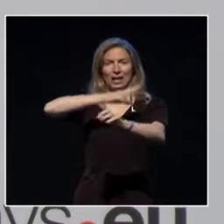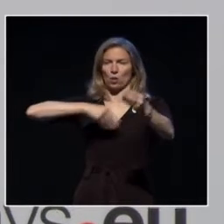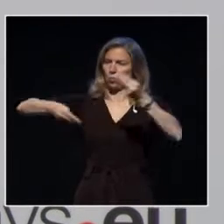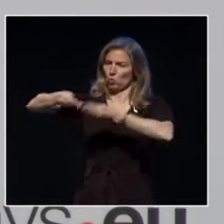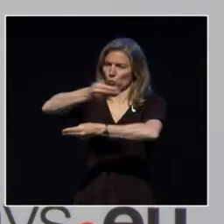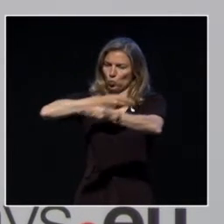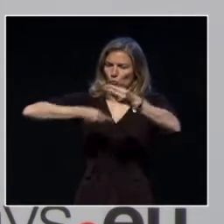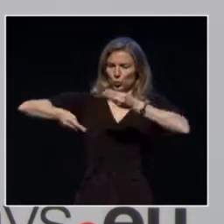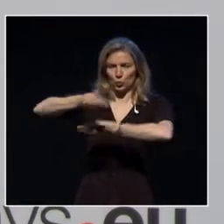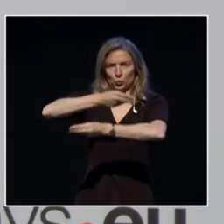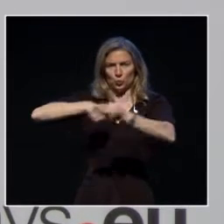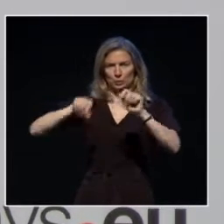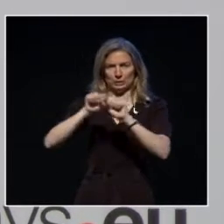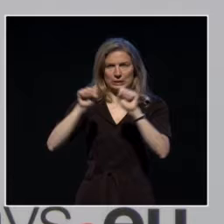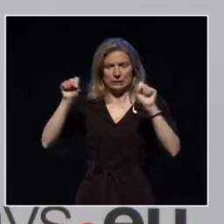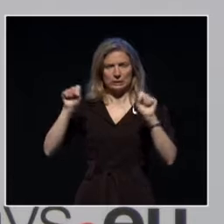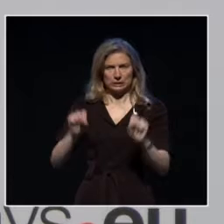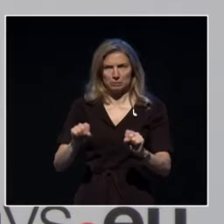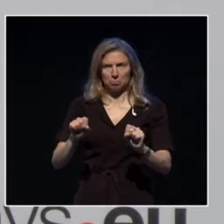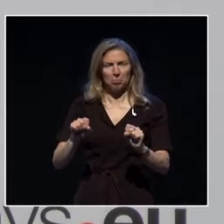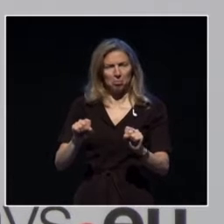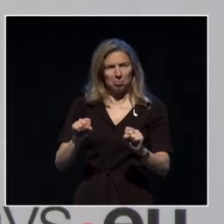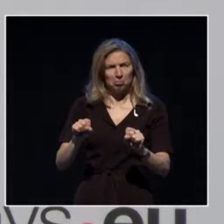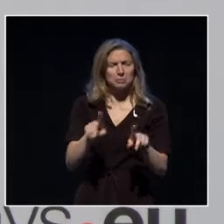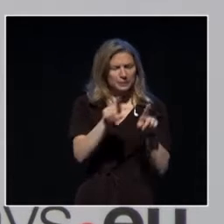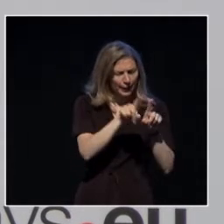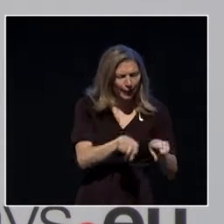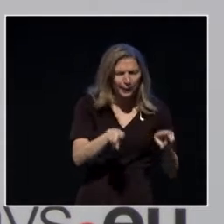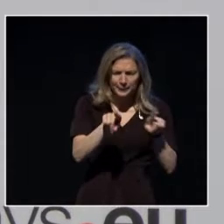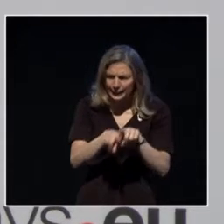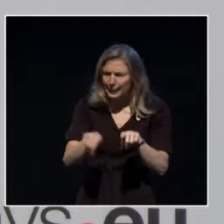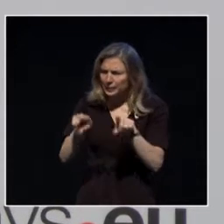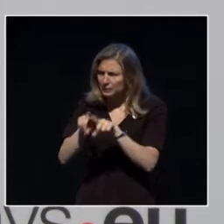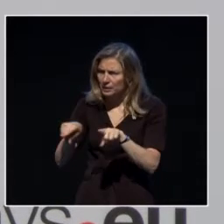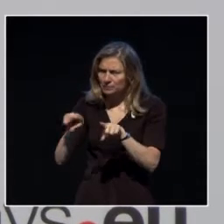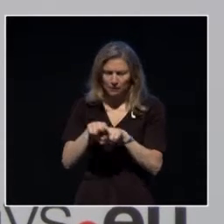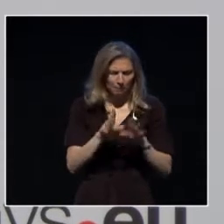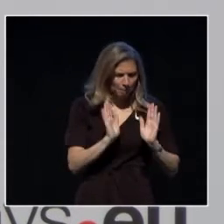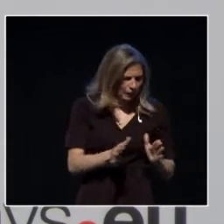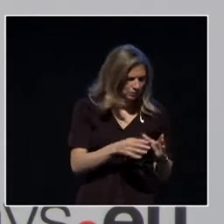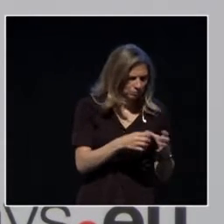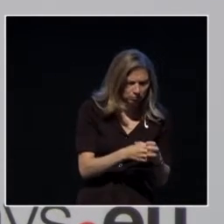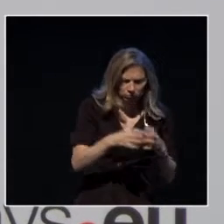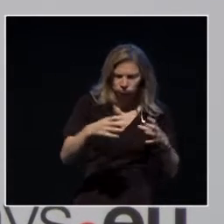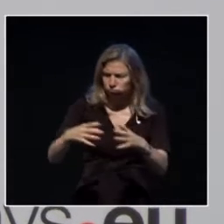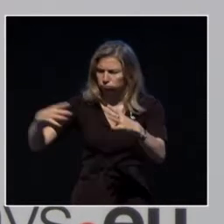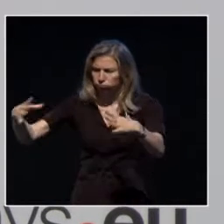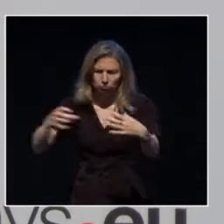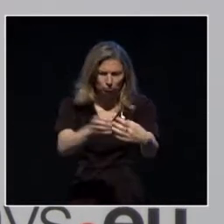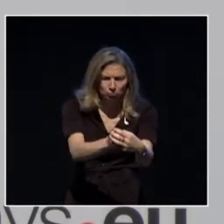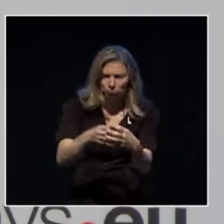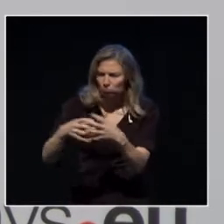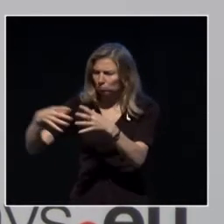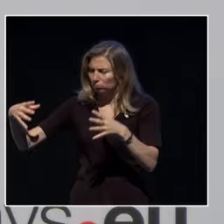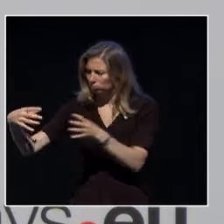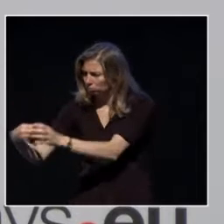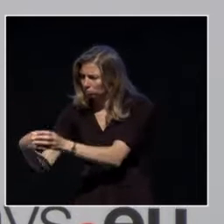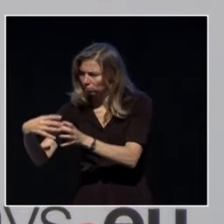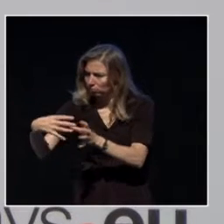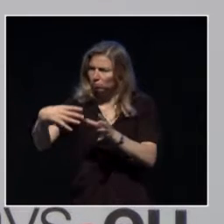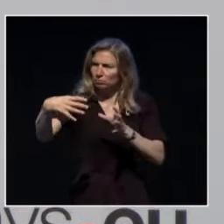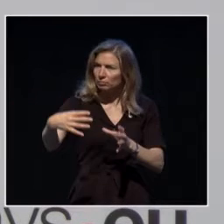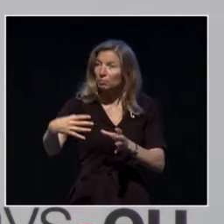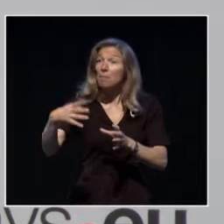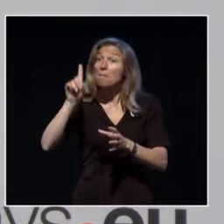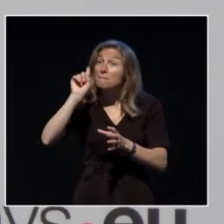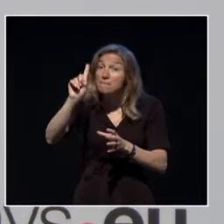pattern. The vast majority of enterprises, if you count them as one by one, will be